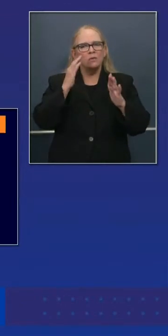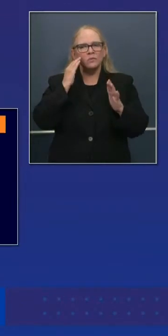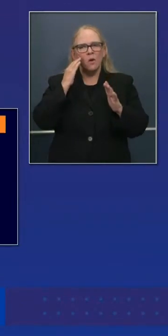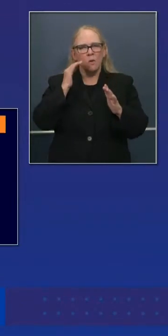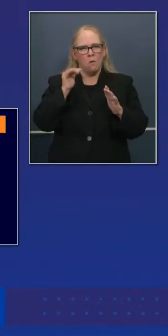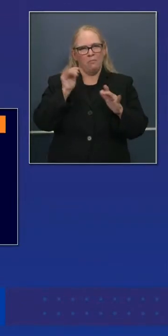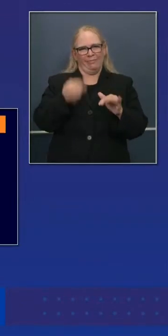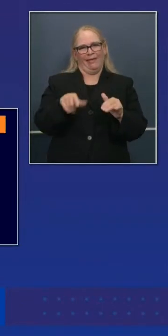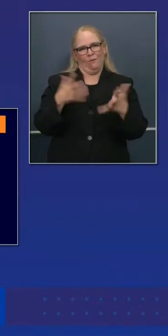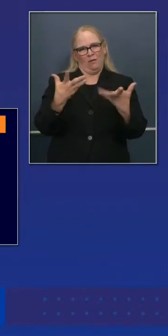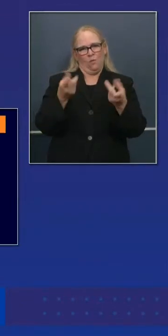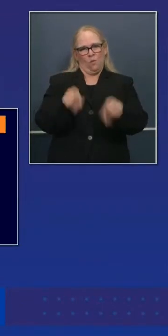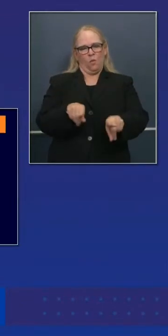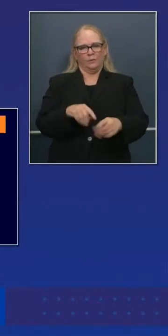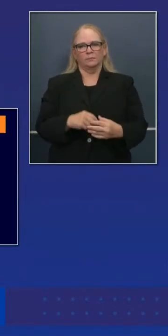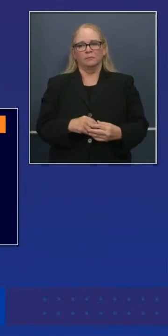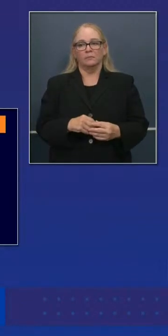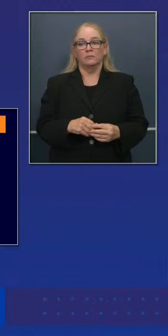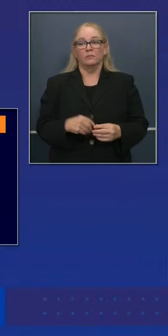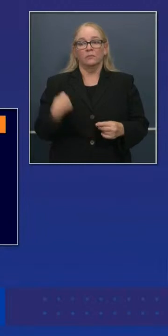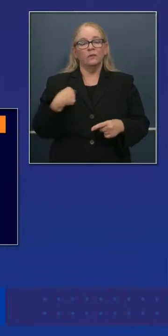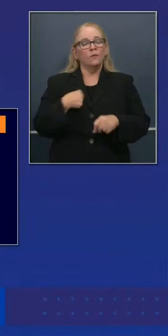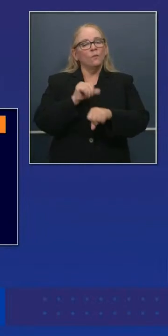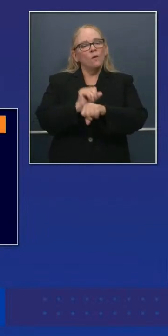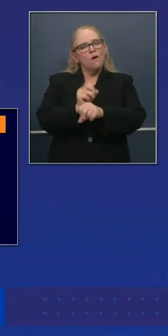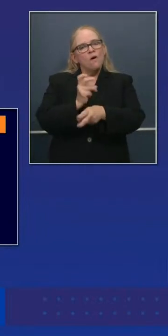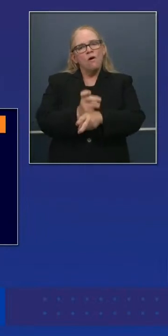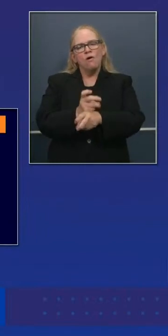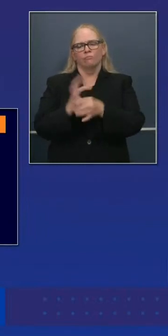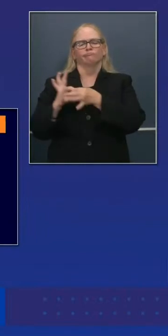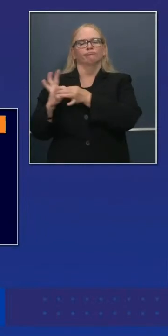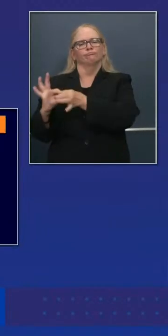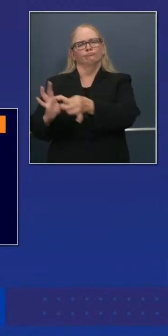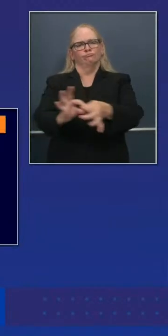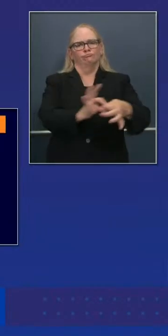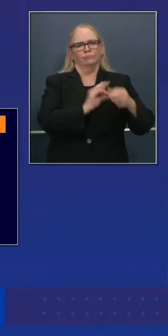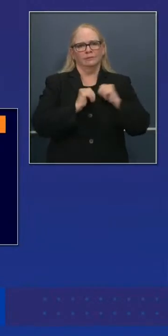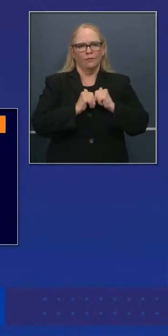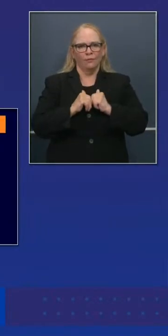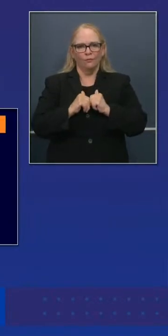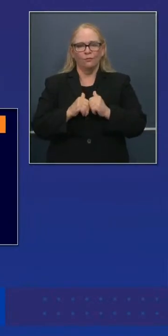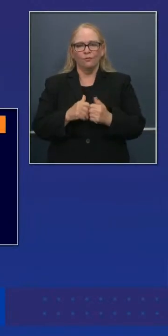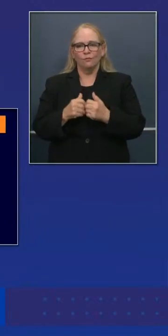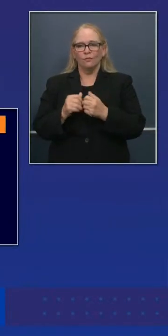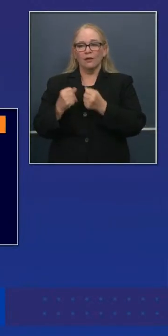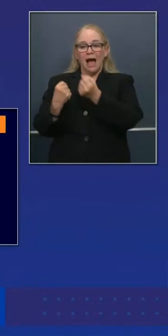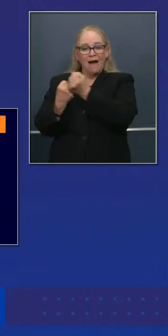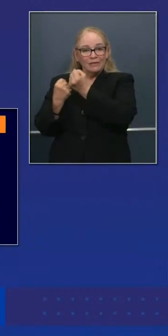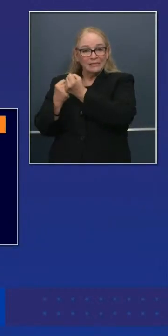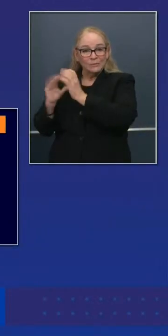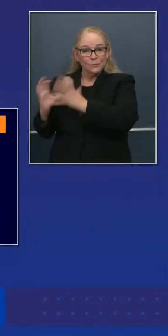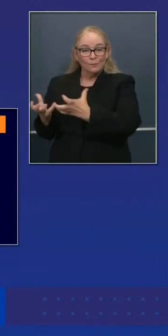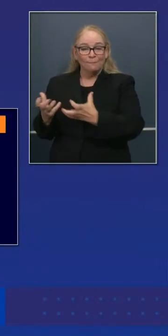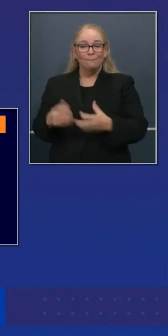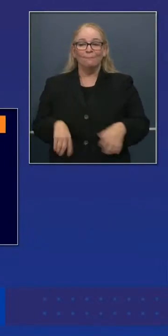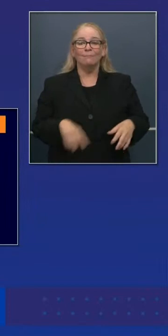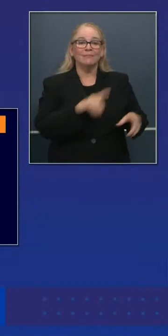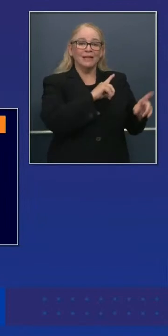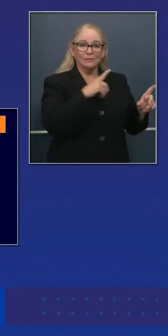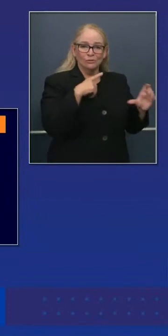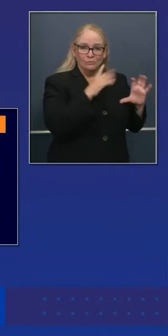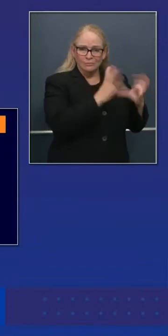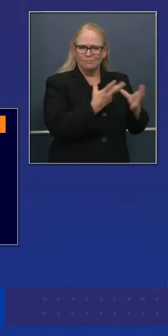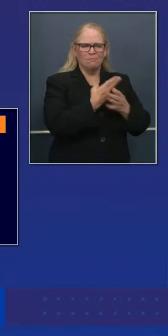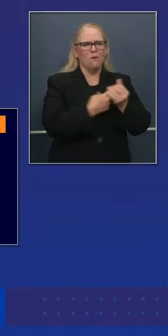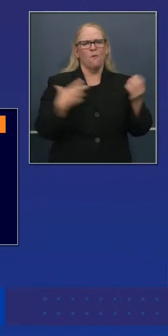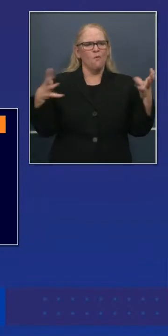been working very collaboratively with advocacy groups, not just legislative leaders, to formulate